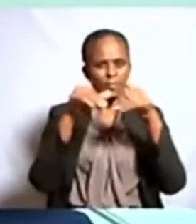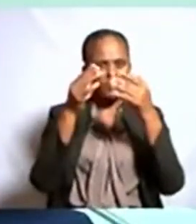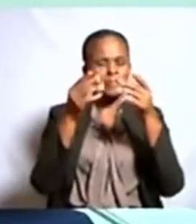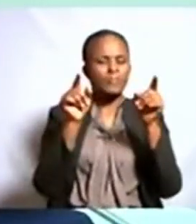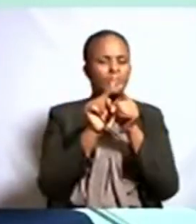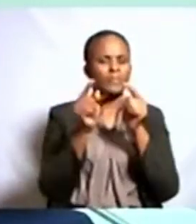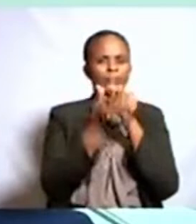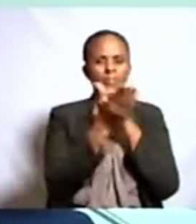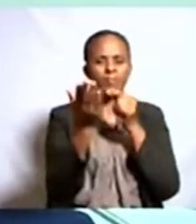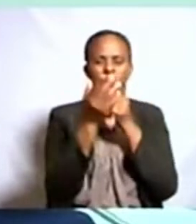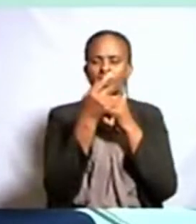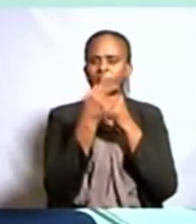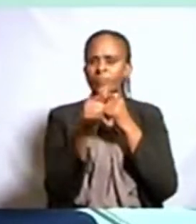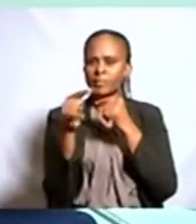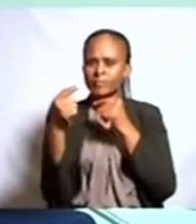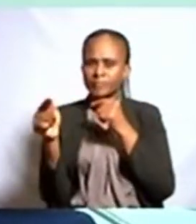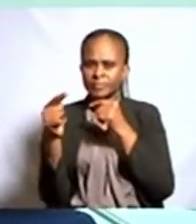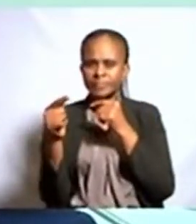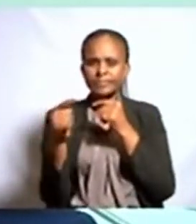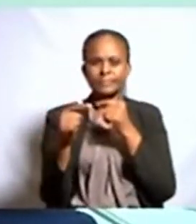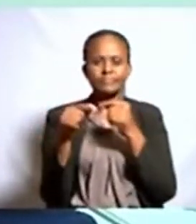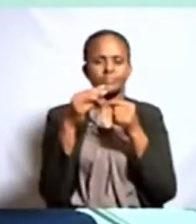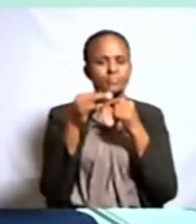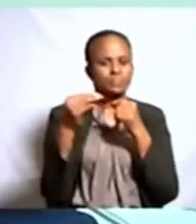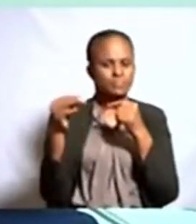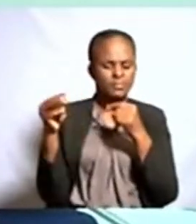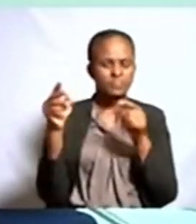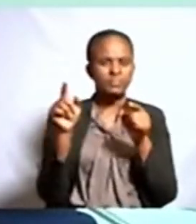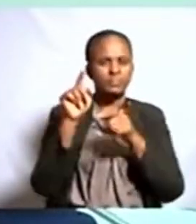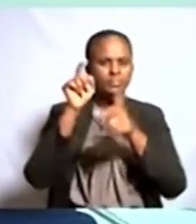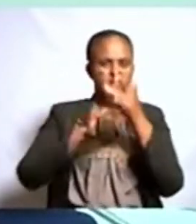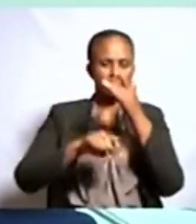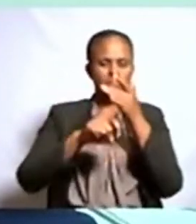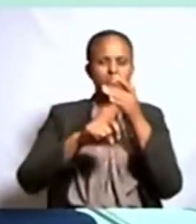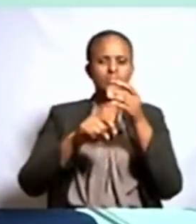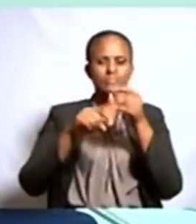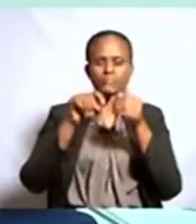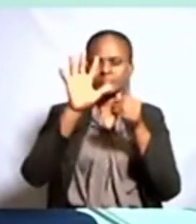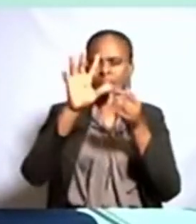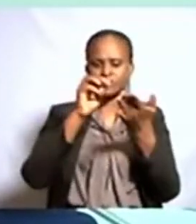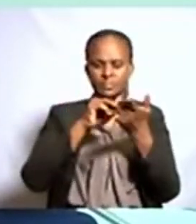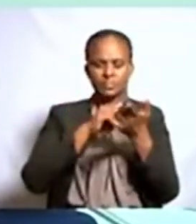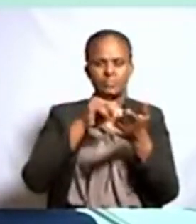deliver assorted COVID-19 prevention materials at a contract sum of